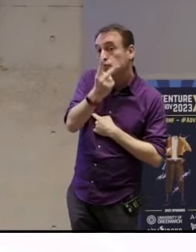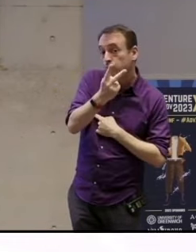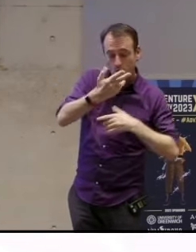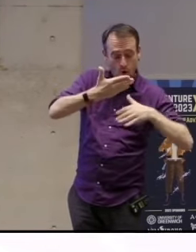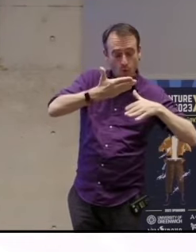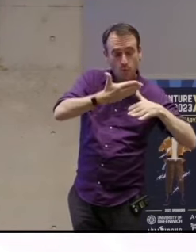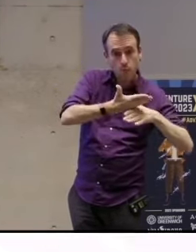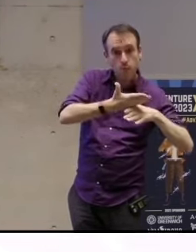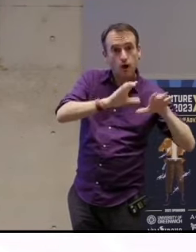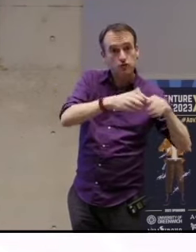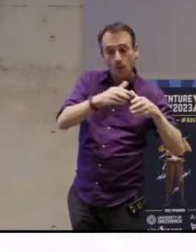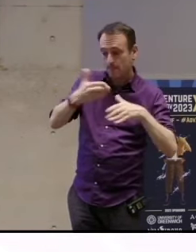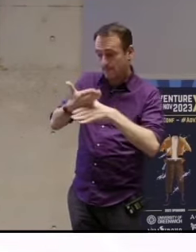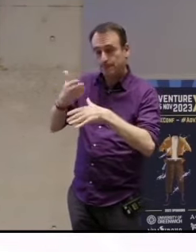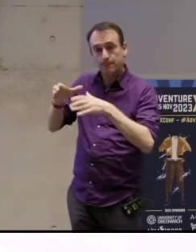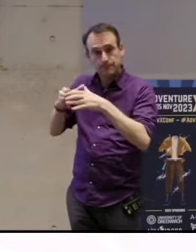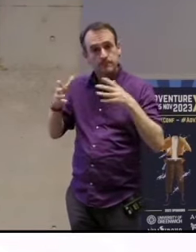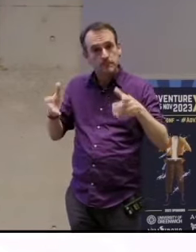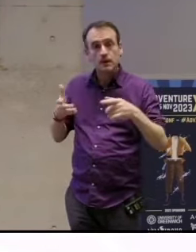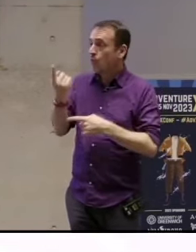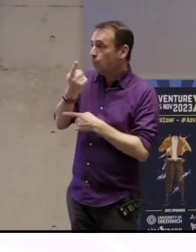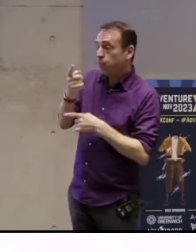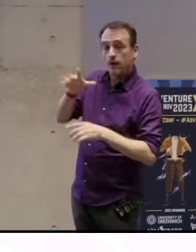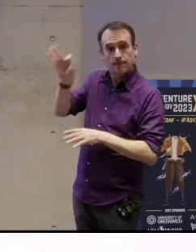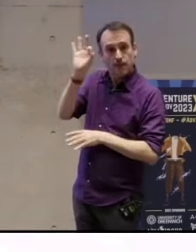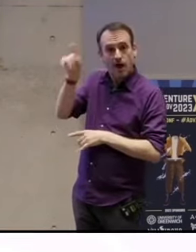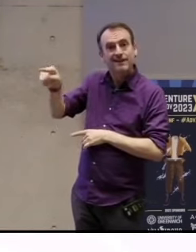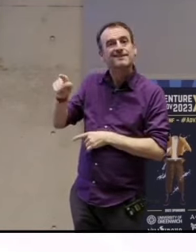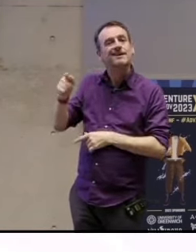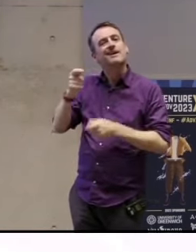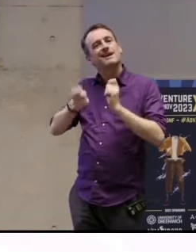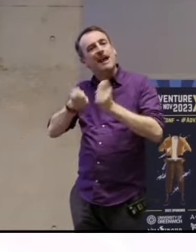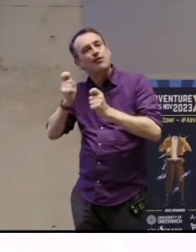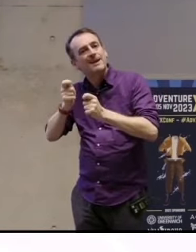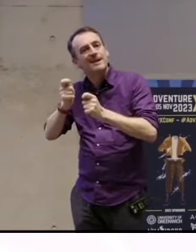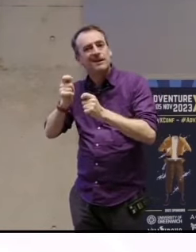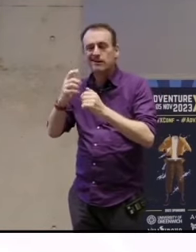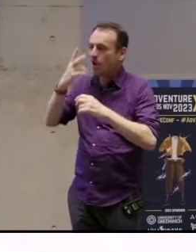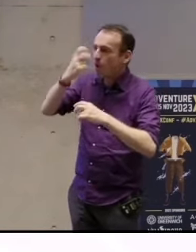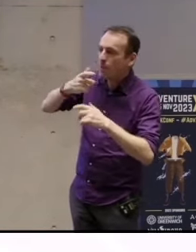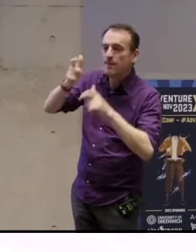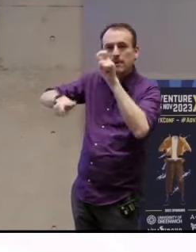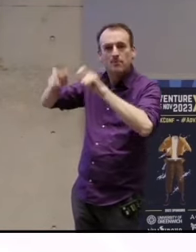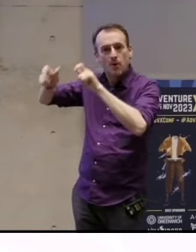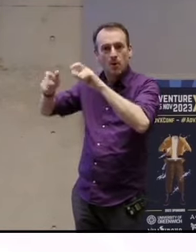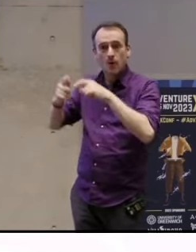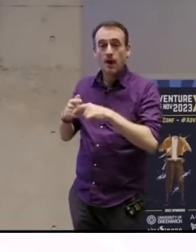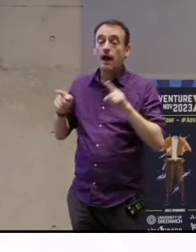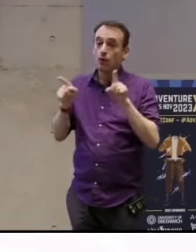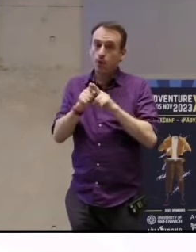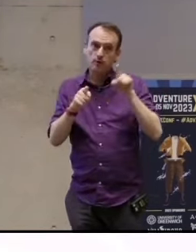with Caribbean elders. And Oka helped us connect with an academic who specializes in